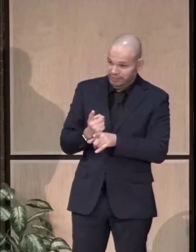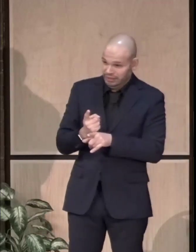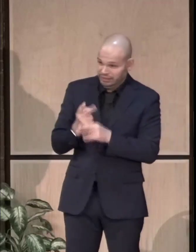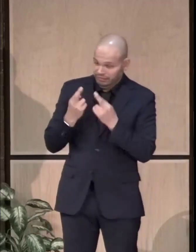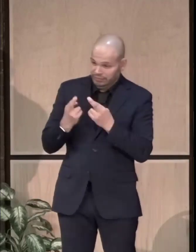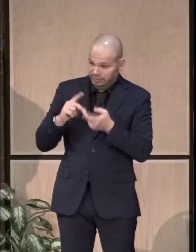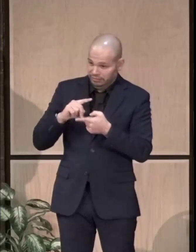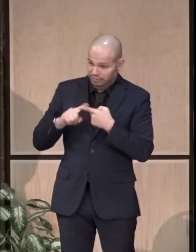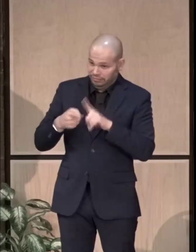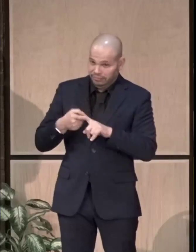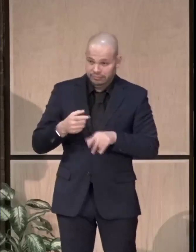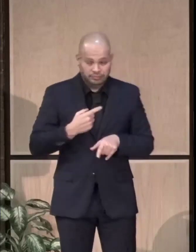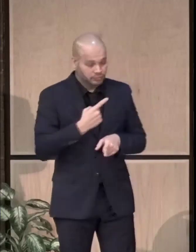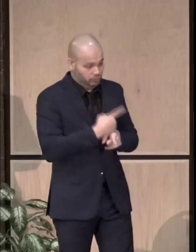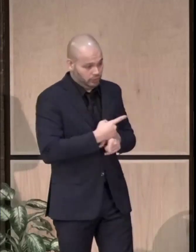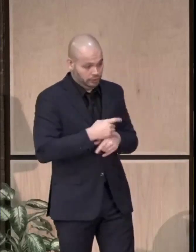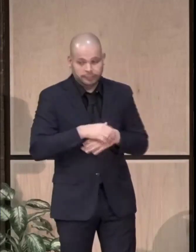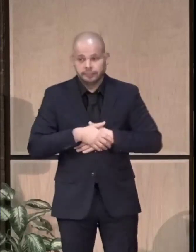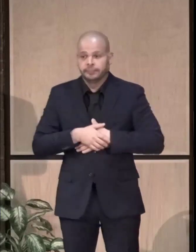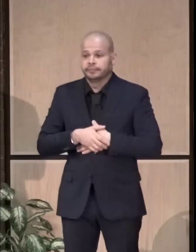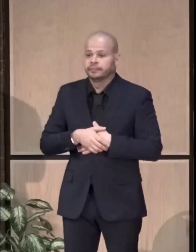motivation to lie or exaggerate.